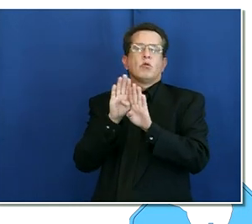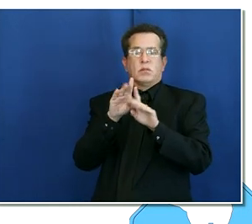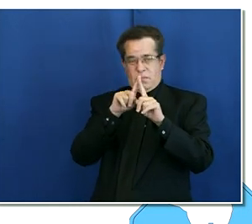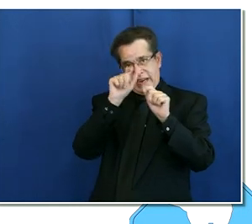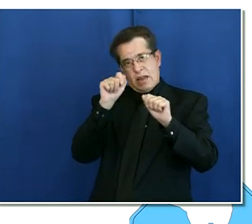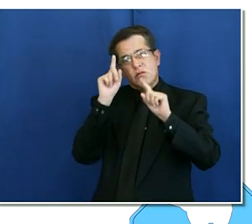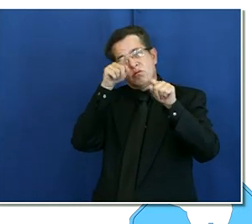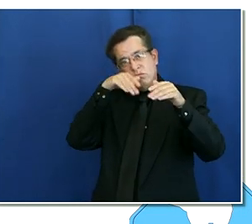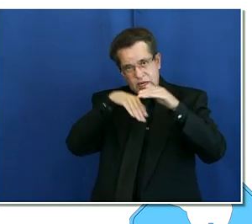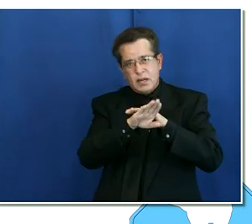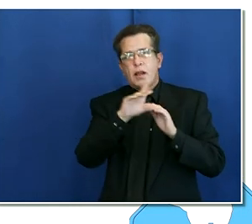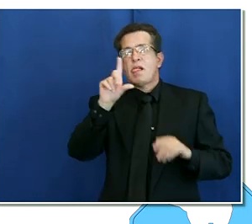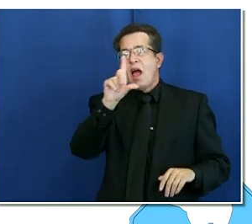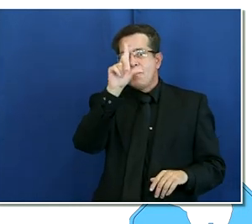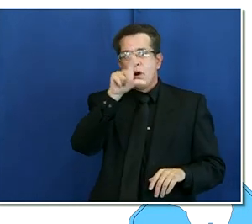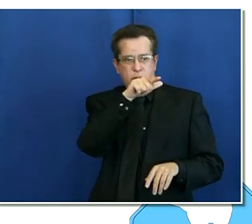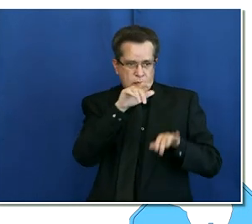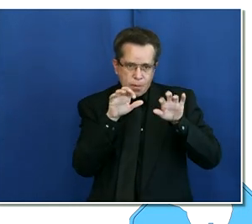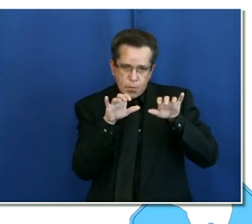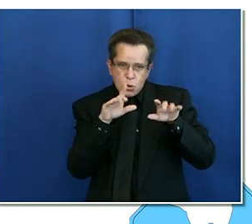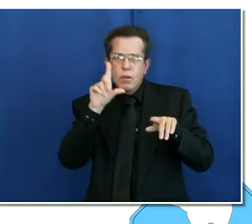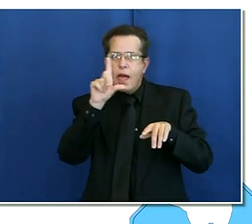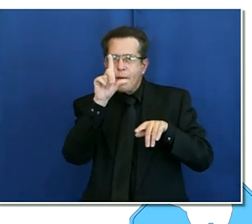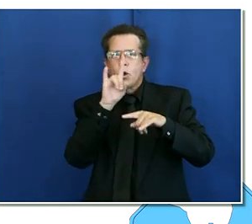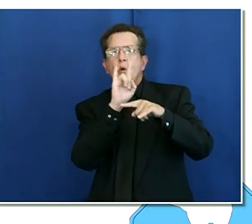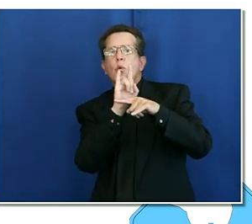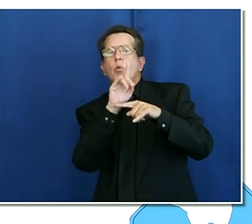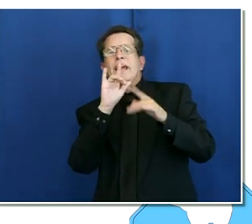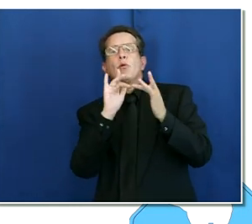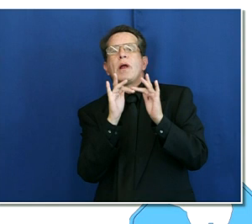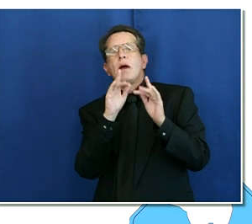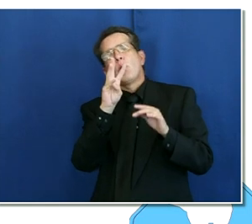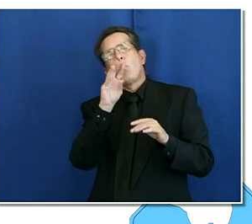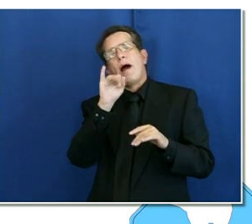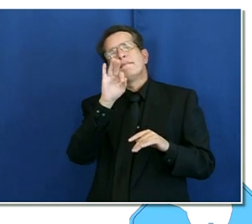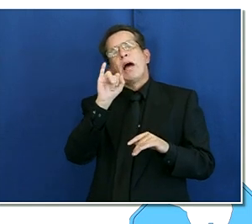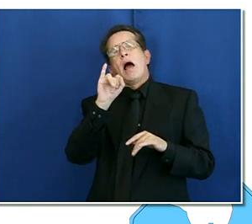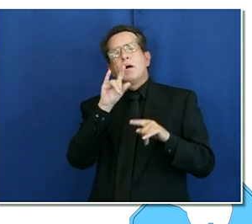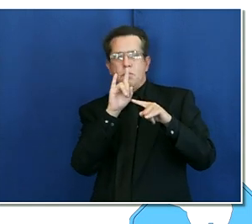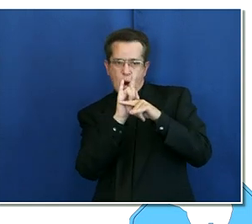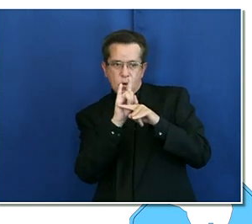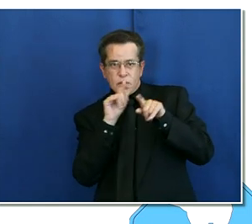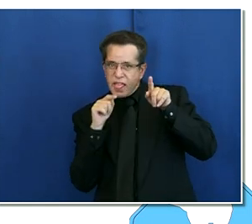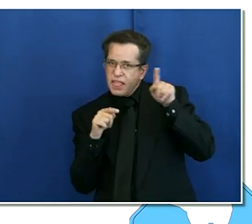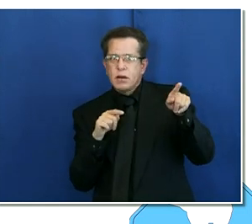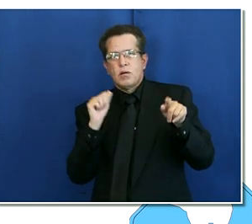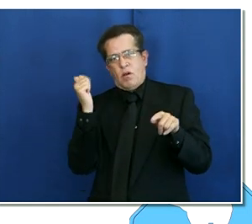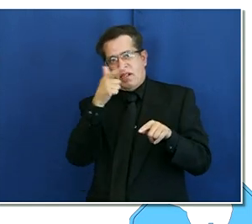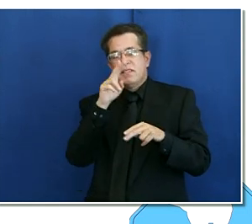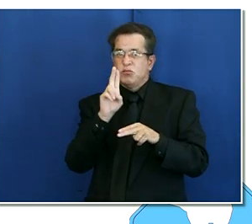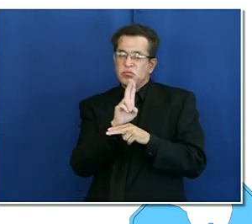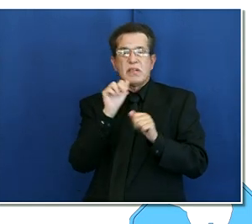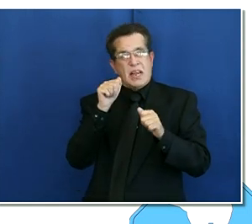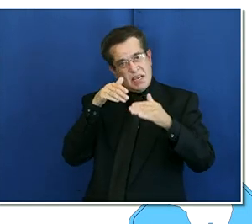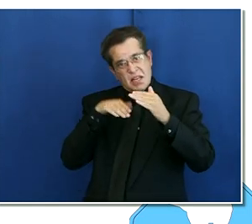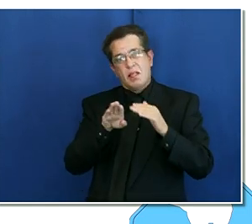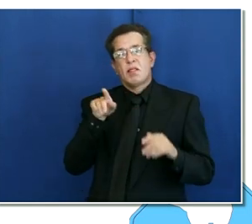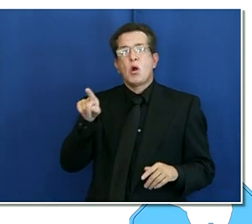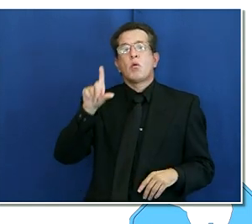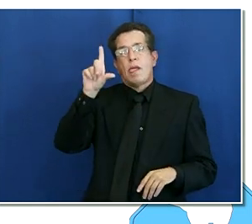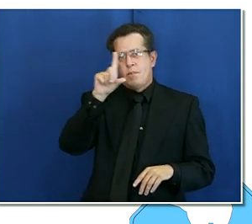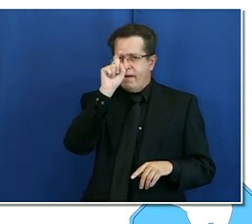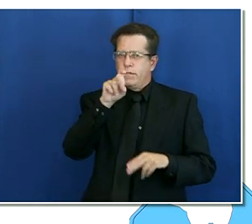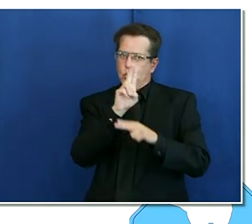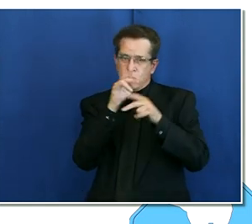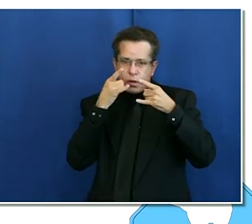public computers, free high-speed Wi-Fi, and the library's collection of over 1 million items. Customers will need to utilize face coverings, and